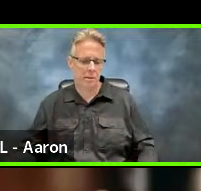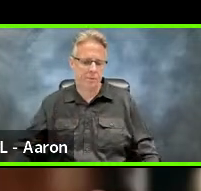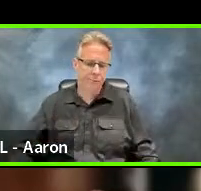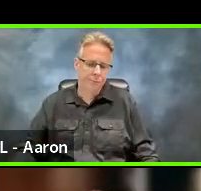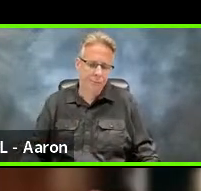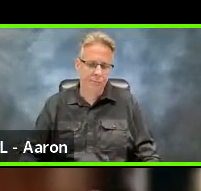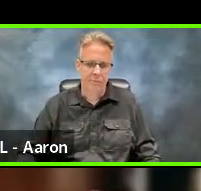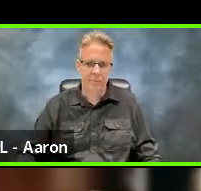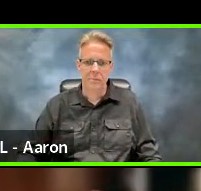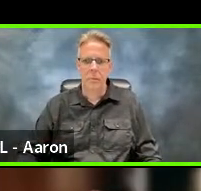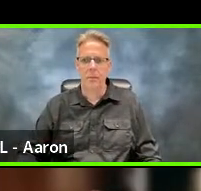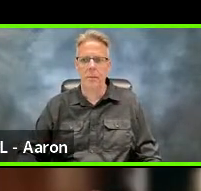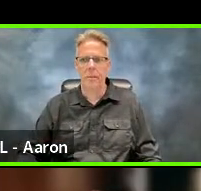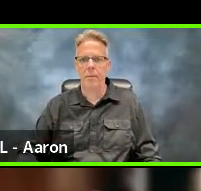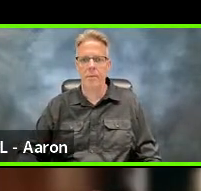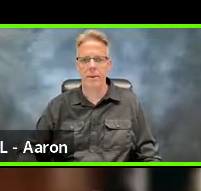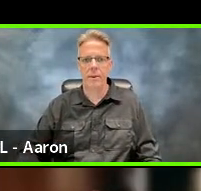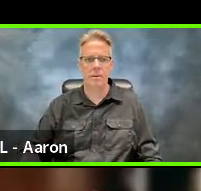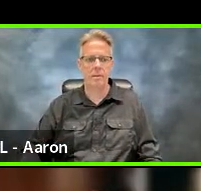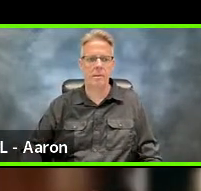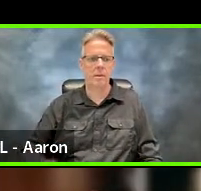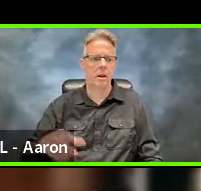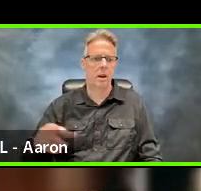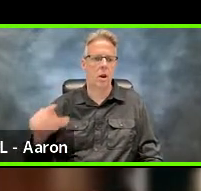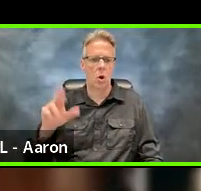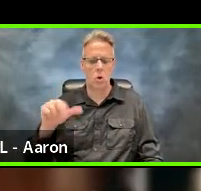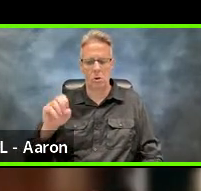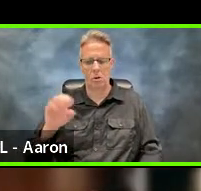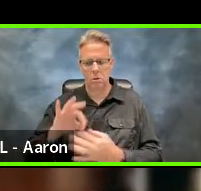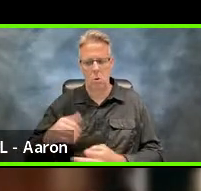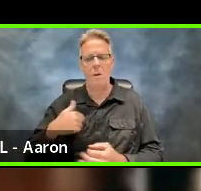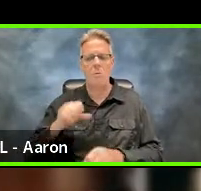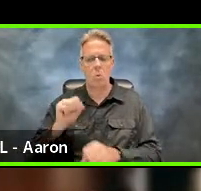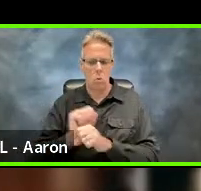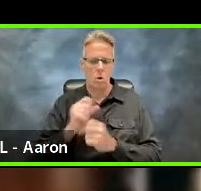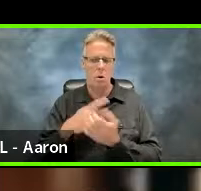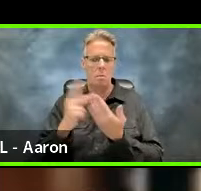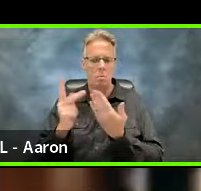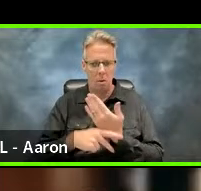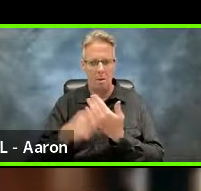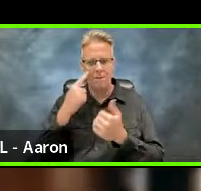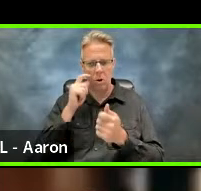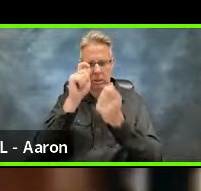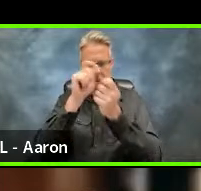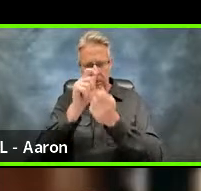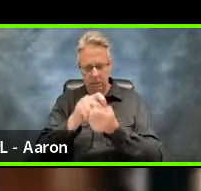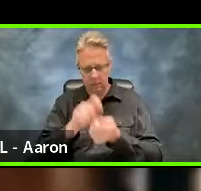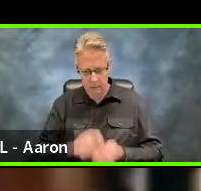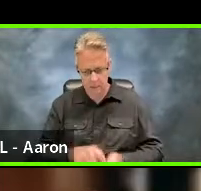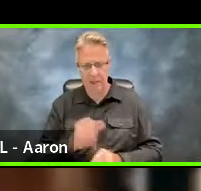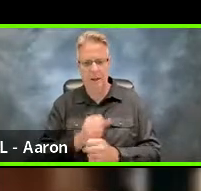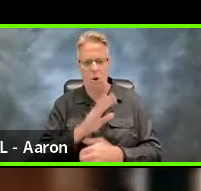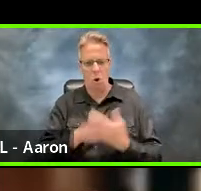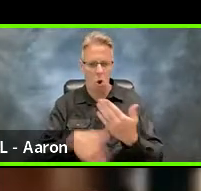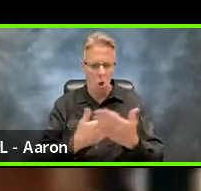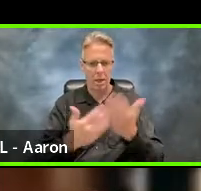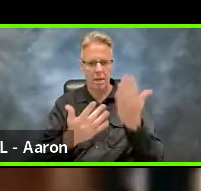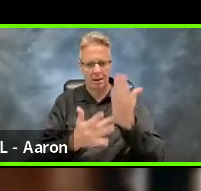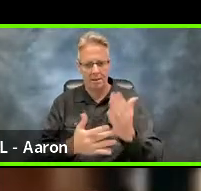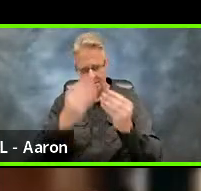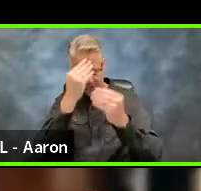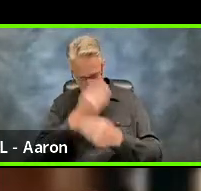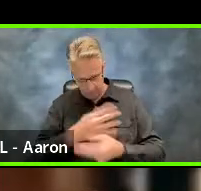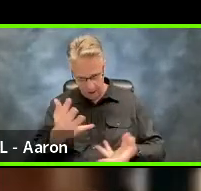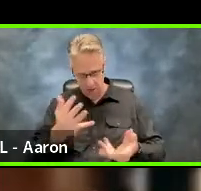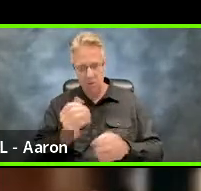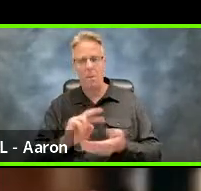I would just add, we have a work program for each of these items to get the technical information out on the table, then the jurisdictions